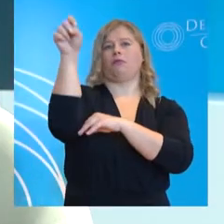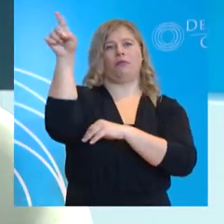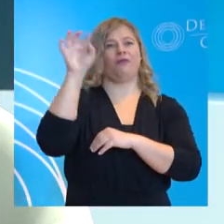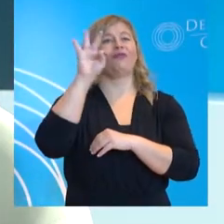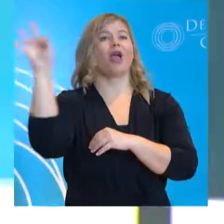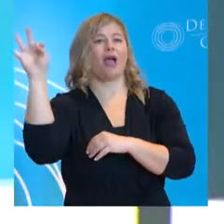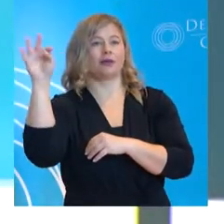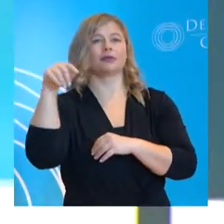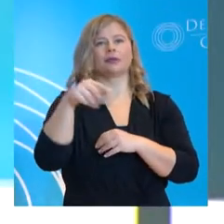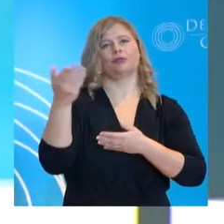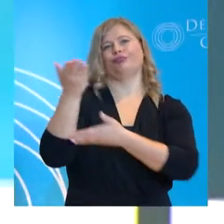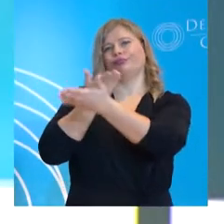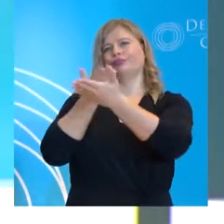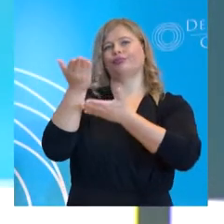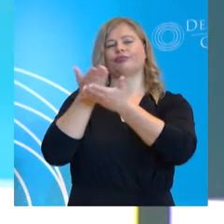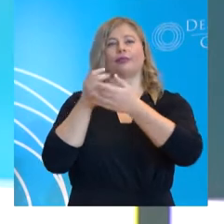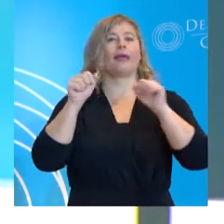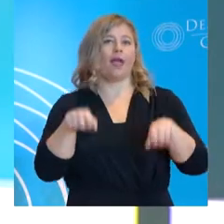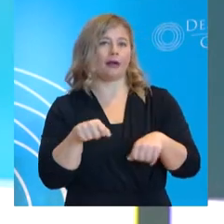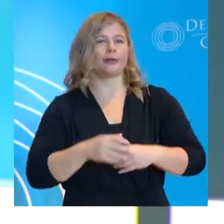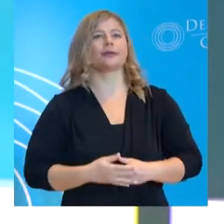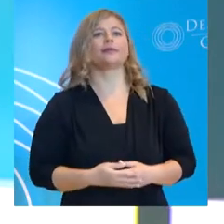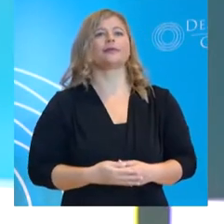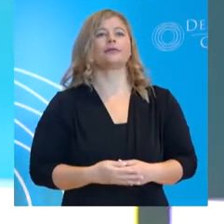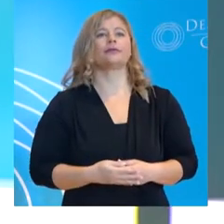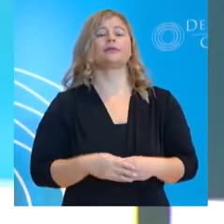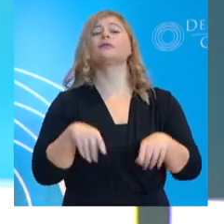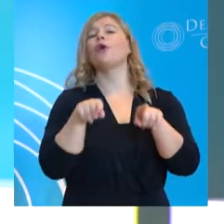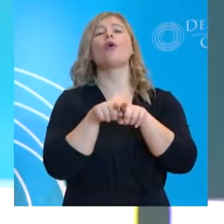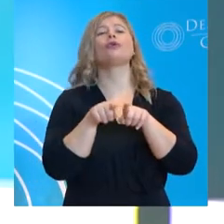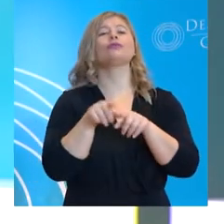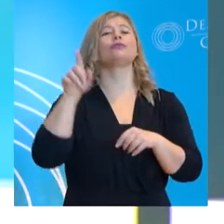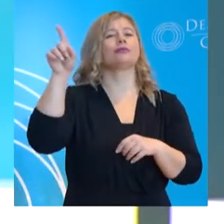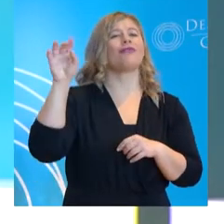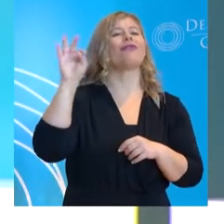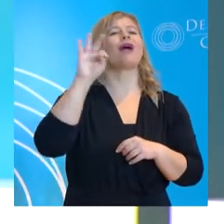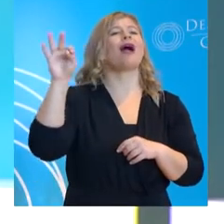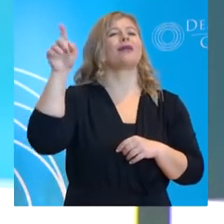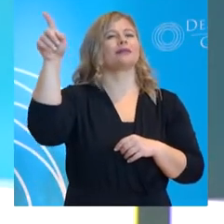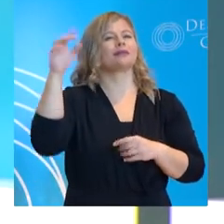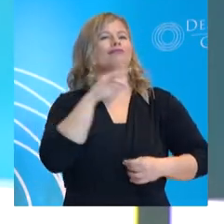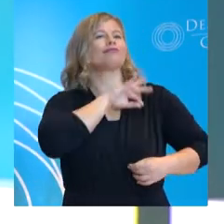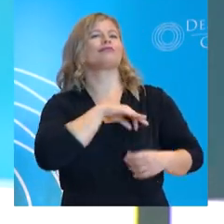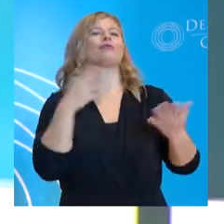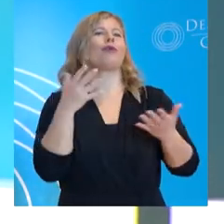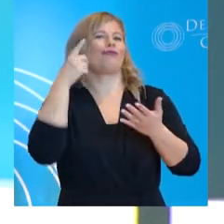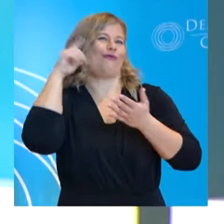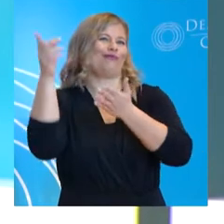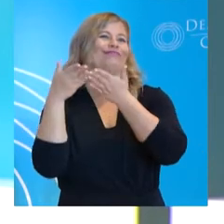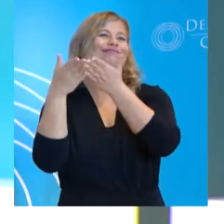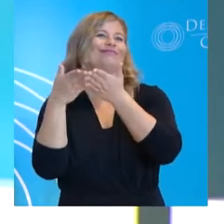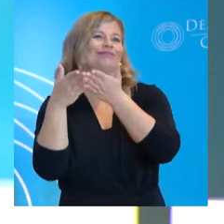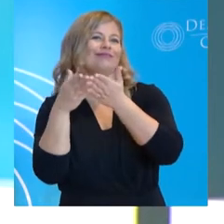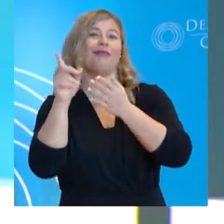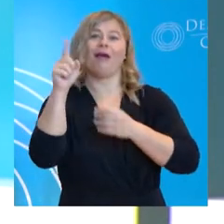our Navy. Our Navy considered this to be the best option. So I would say we bought the best ships at the best price with a very quick